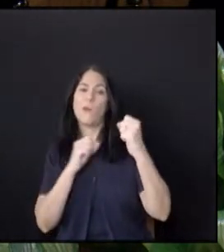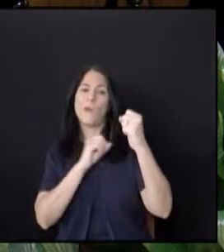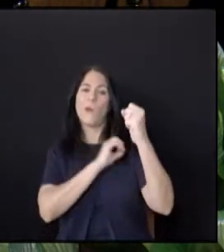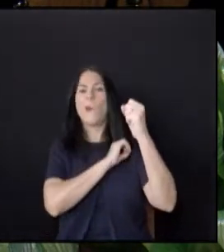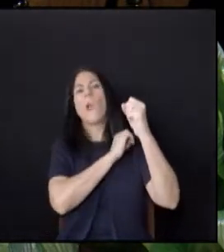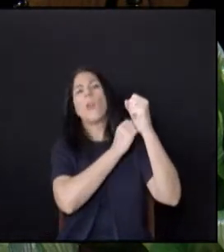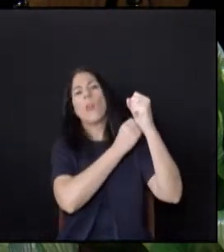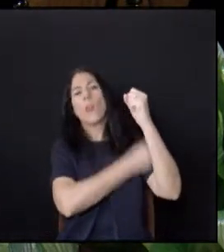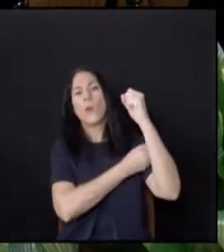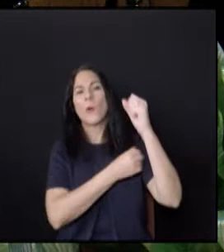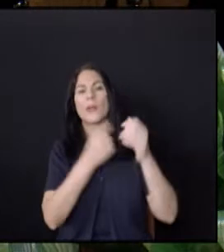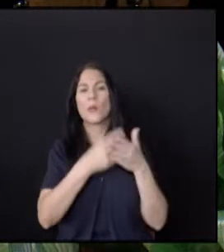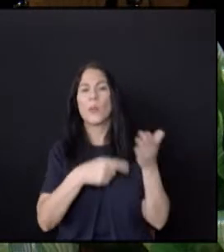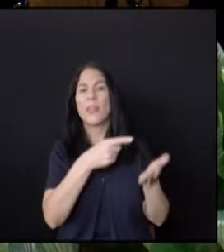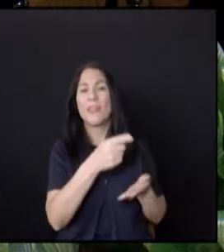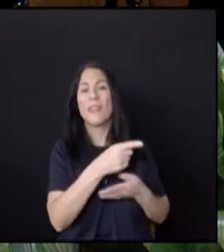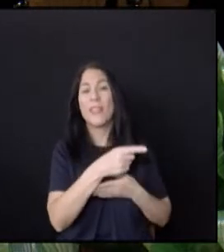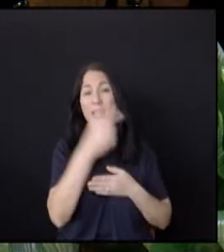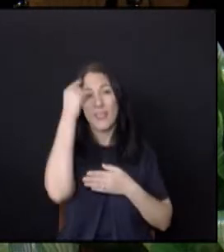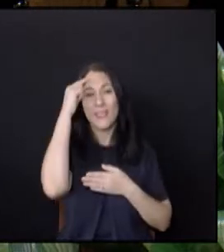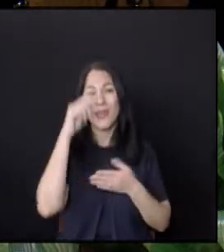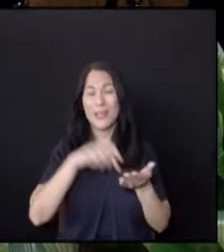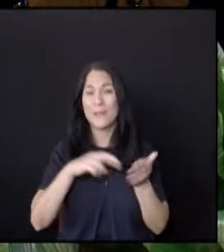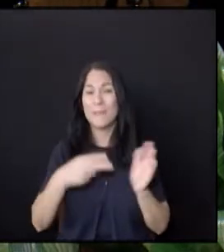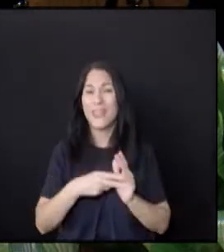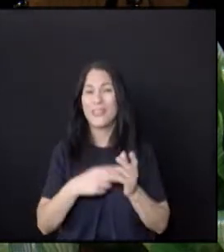to rule and to reign with Christ.